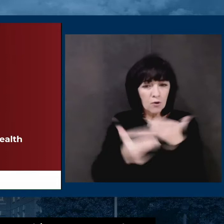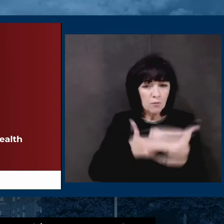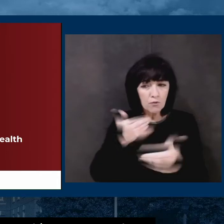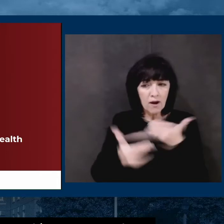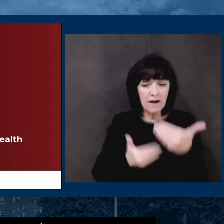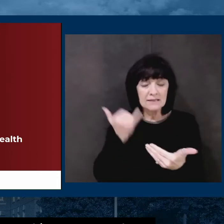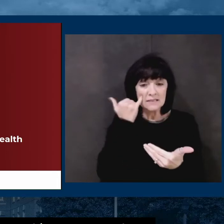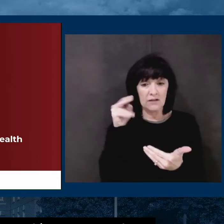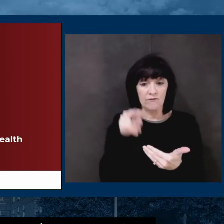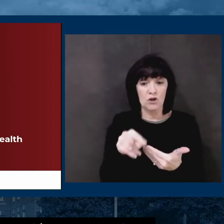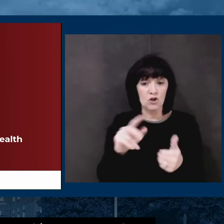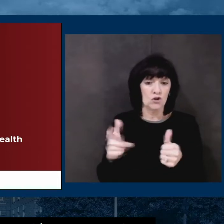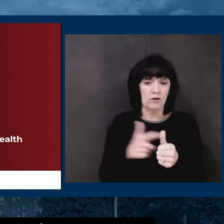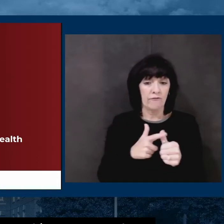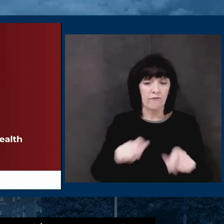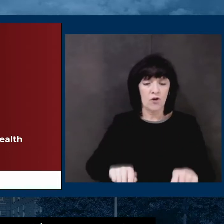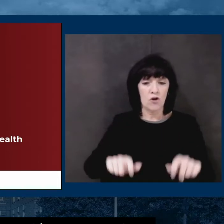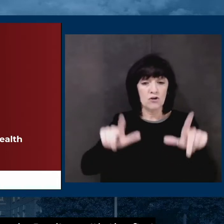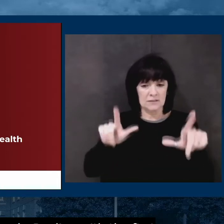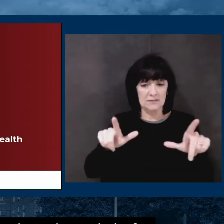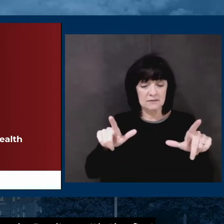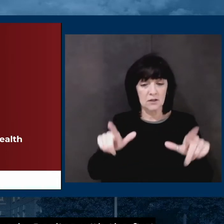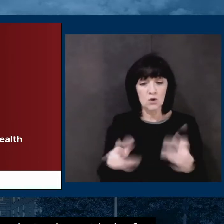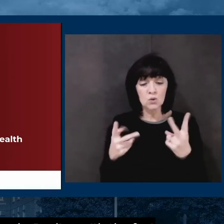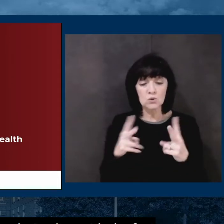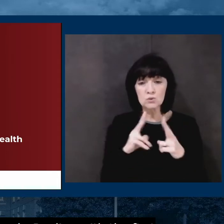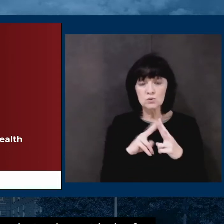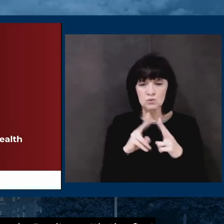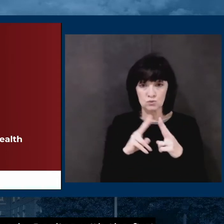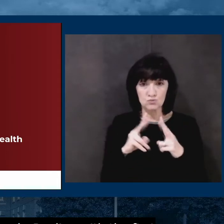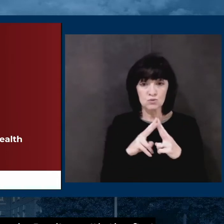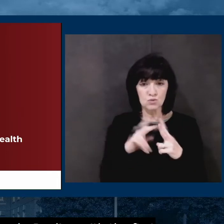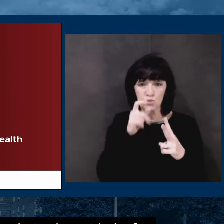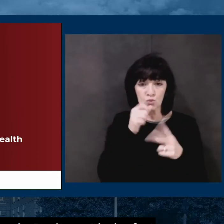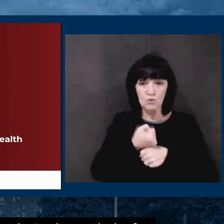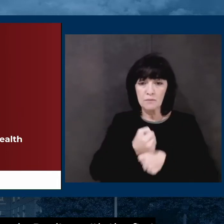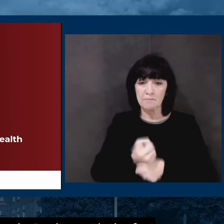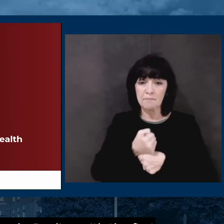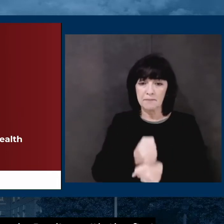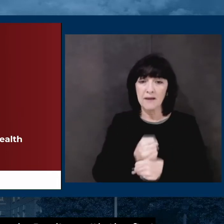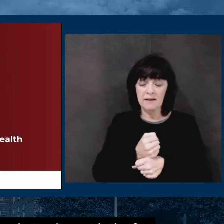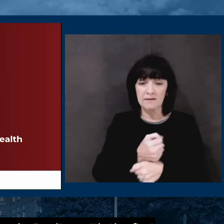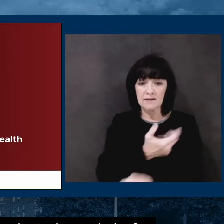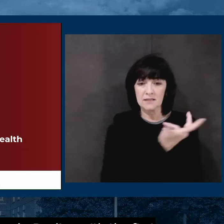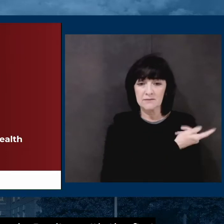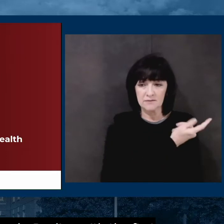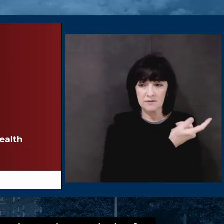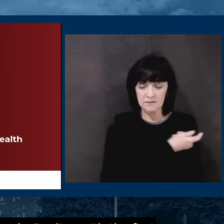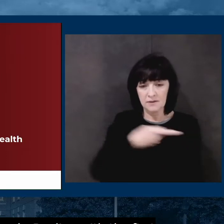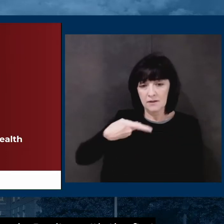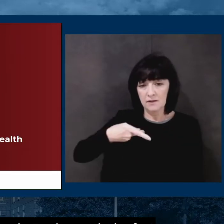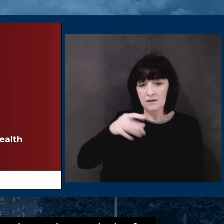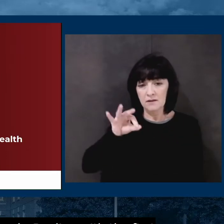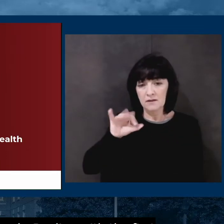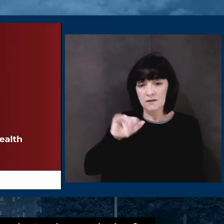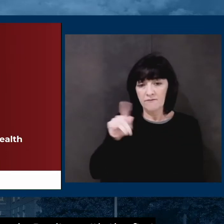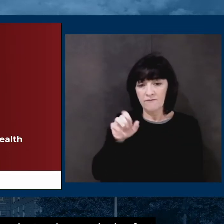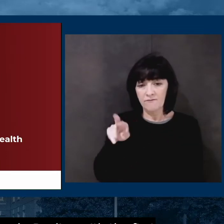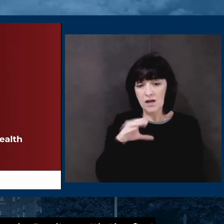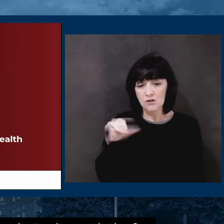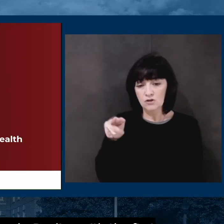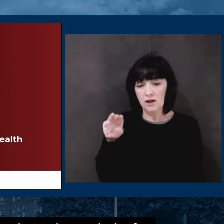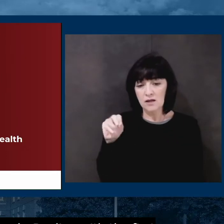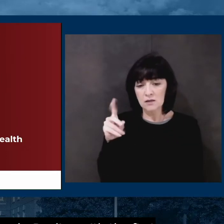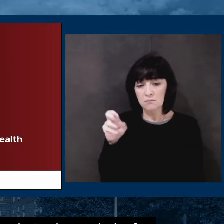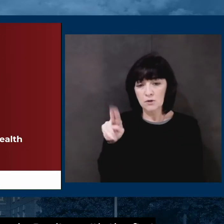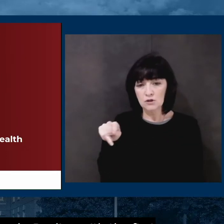first slide, we're going to talk about the two main manufacturers that we anticipate getting vaccines initially, which will be Pfizer as well as Moderna. As Dr.